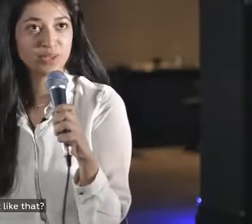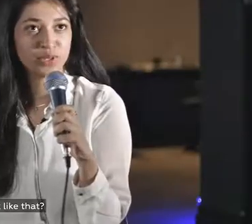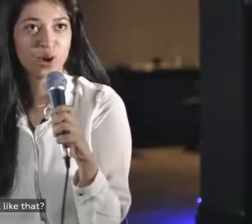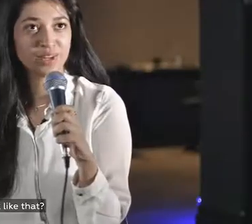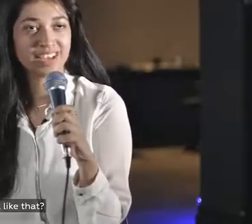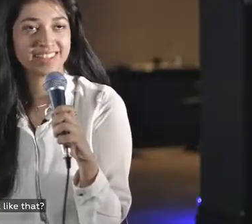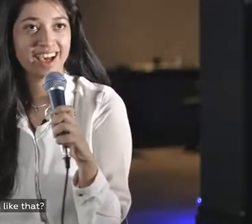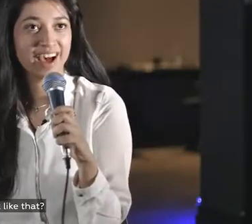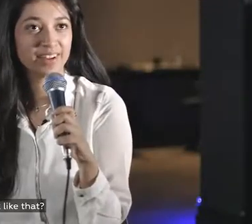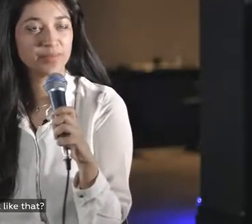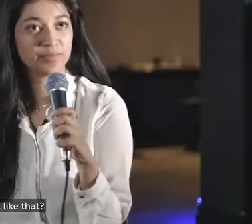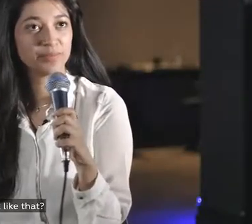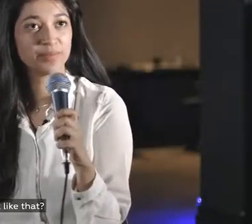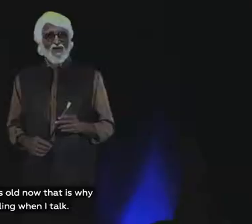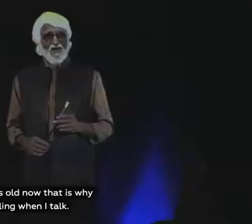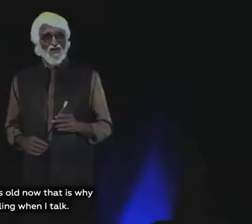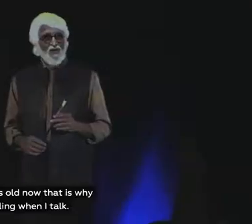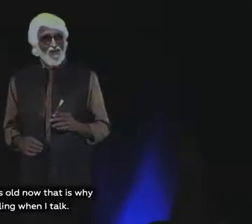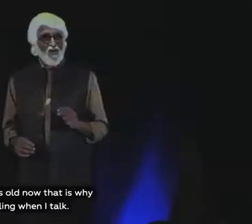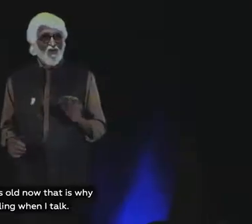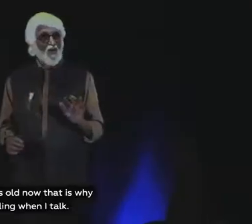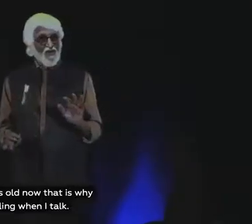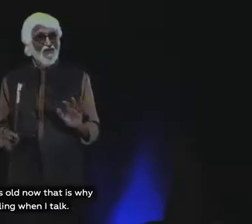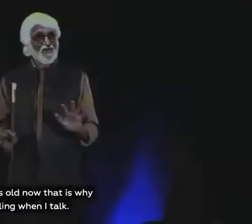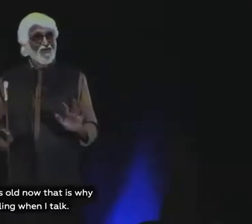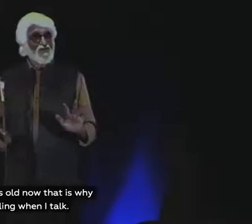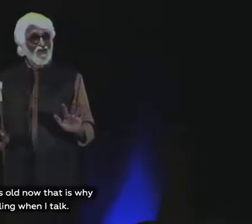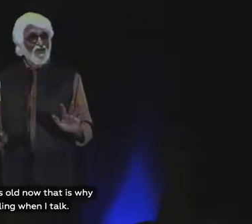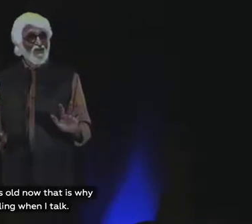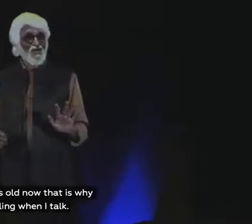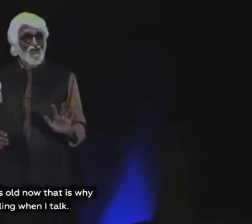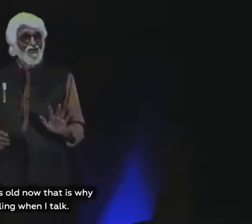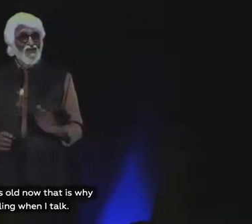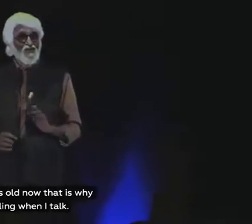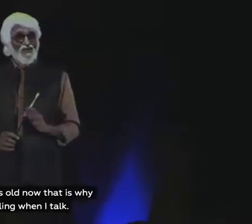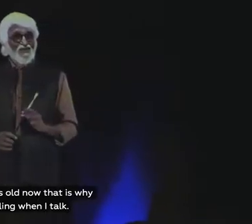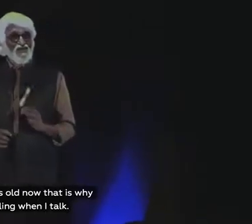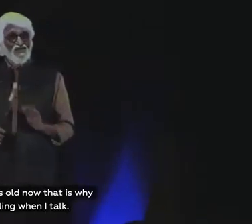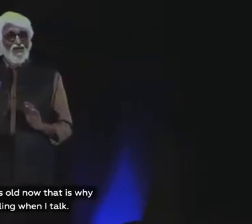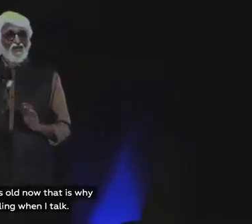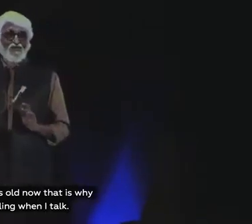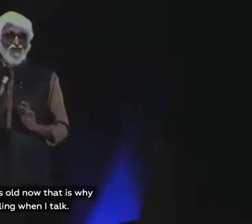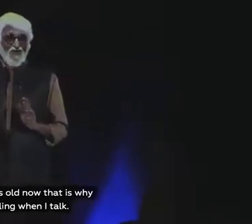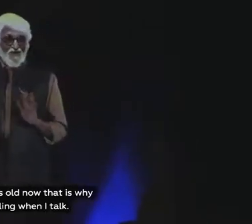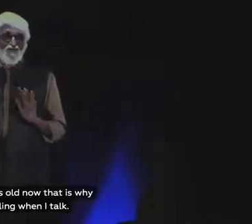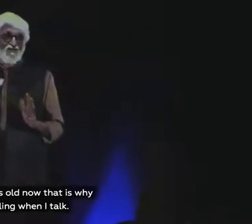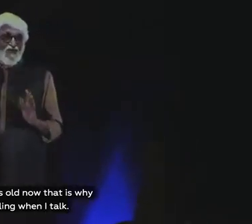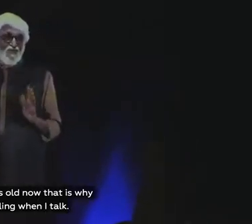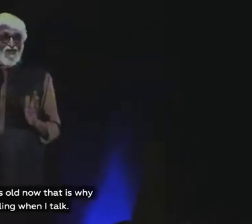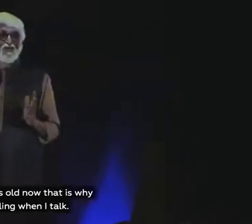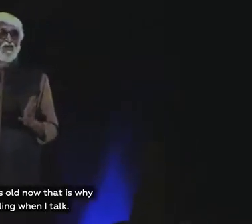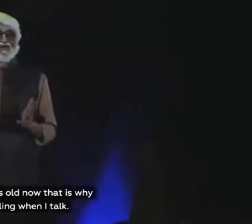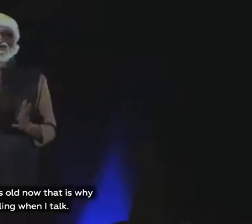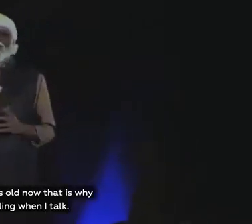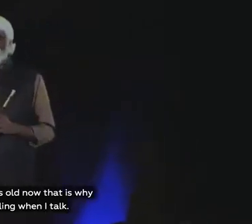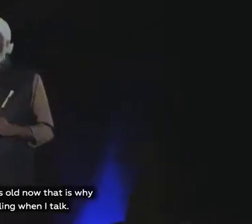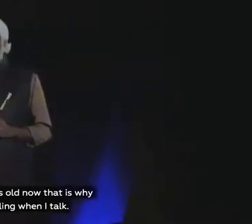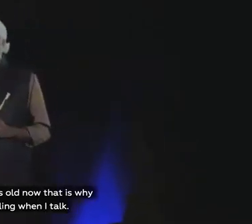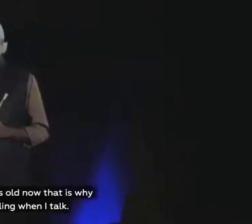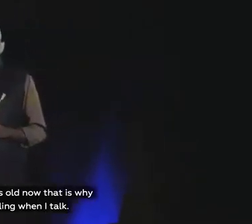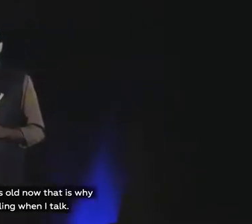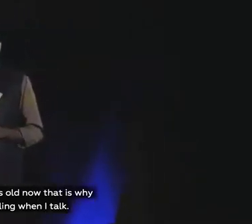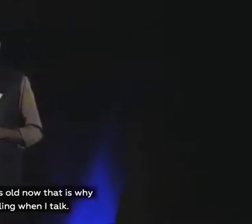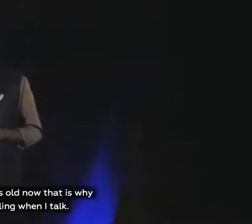Why do you talk like that? I'm over 100 years old now. That is why you will find me fumbling when I